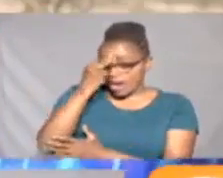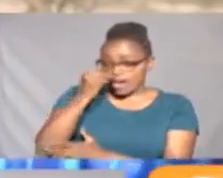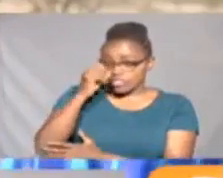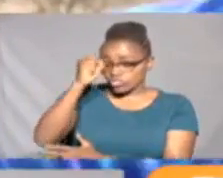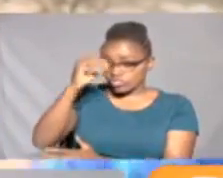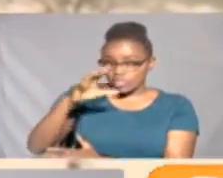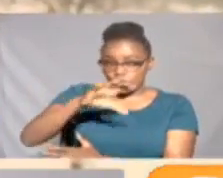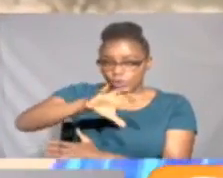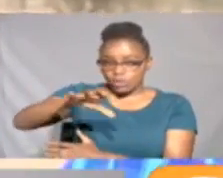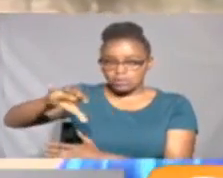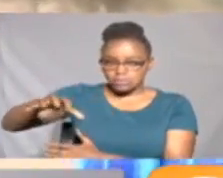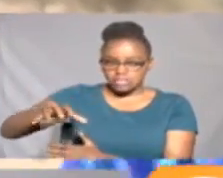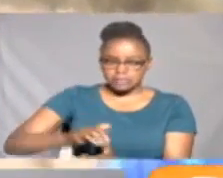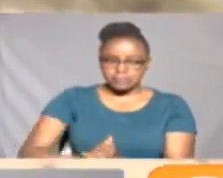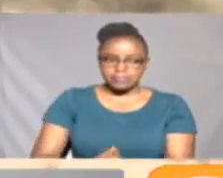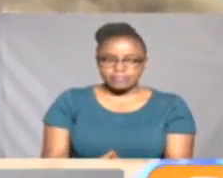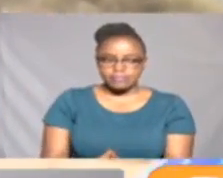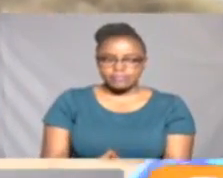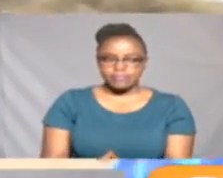County.